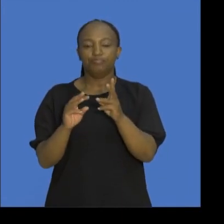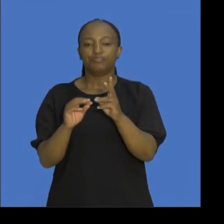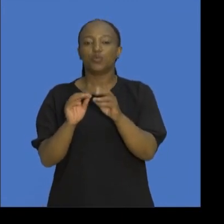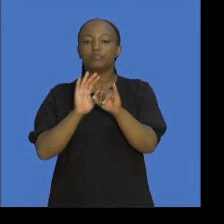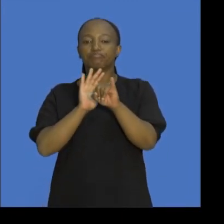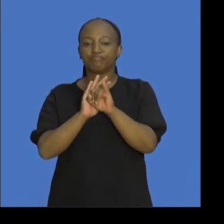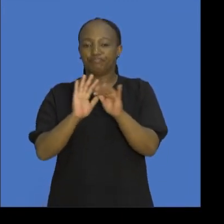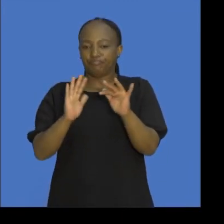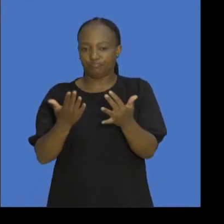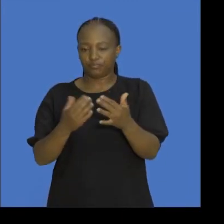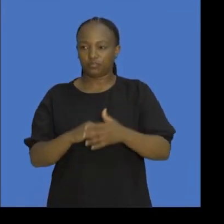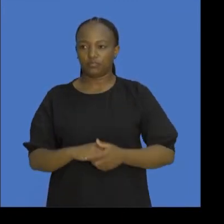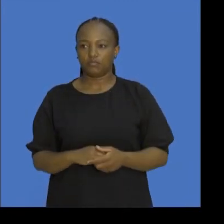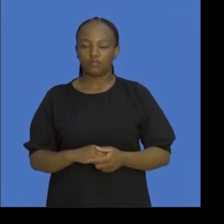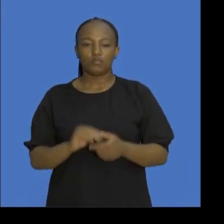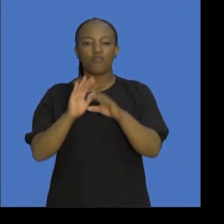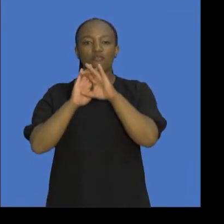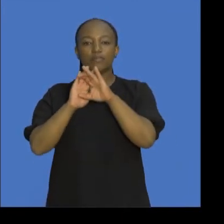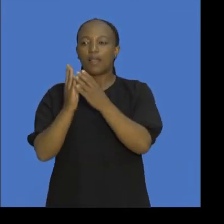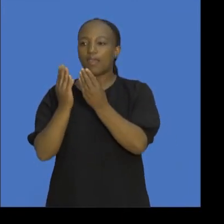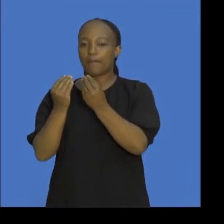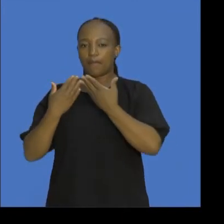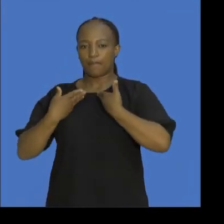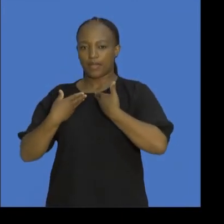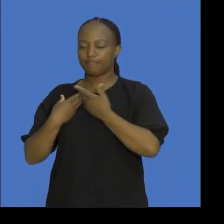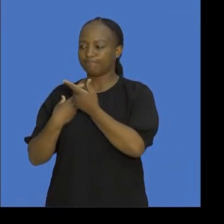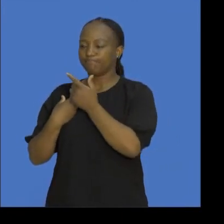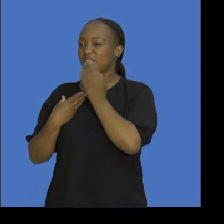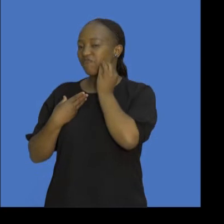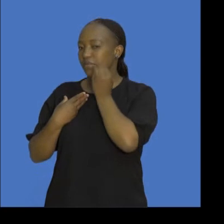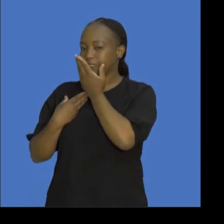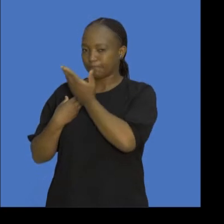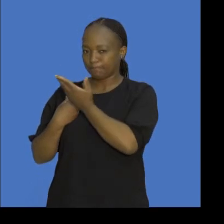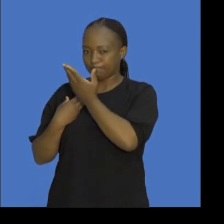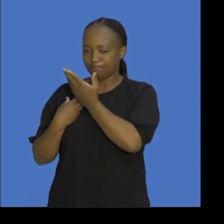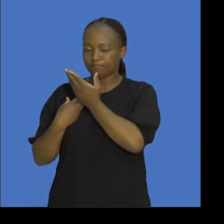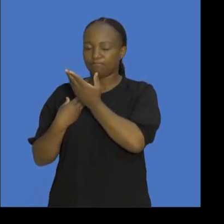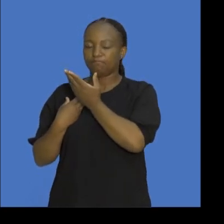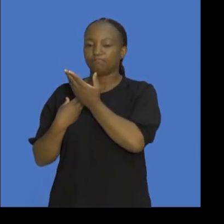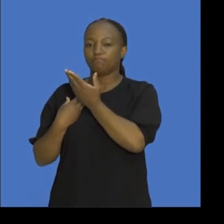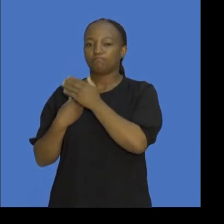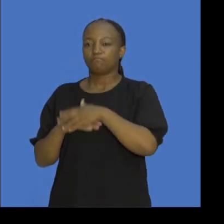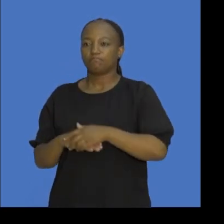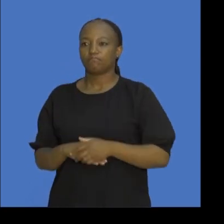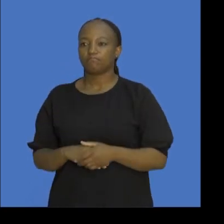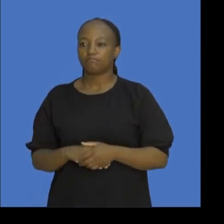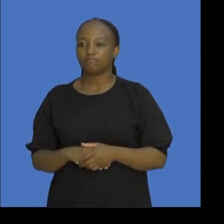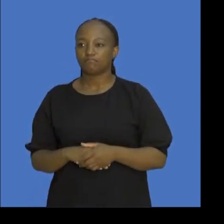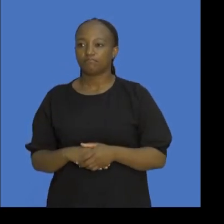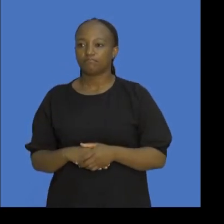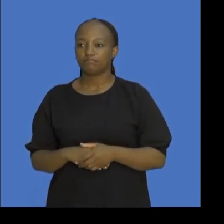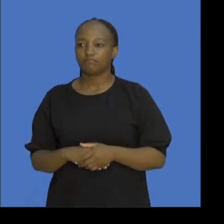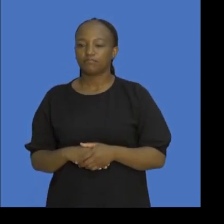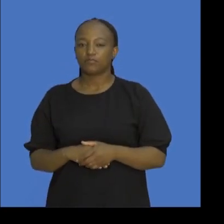way we can look at this is that if I do my data, so we're going to have